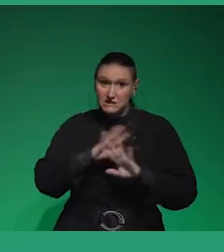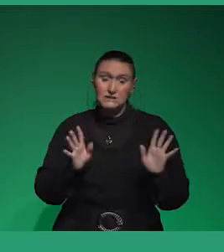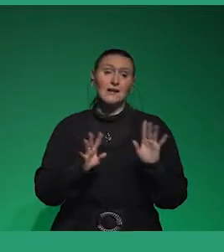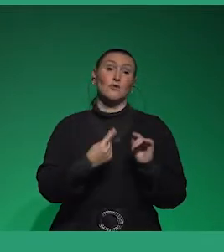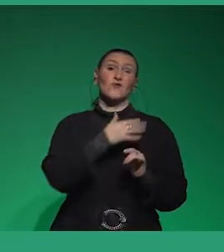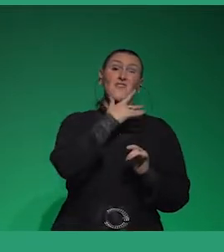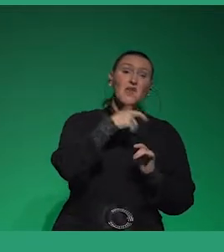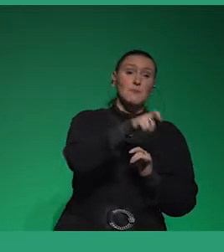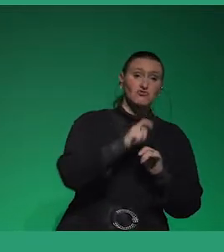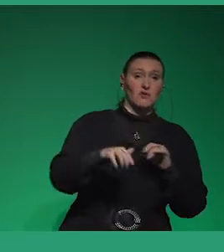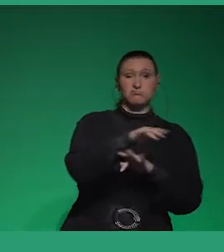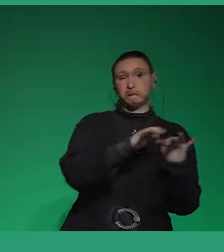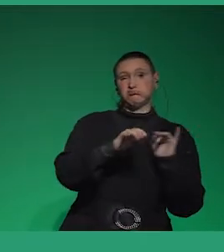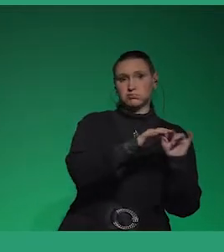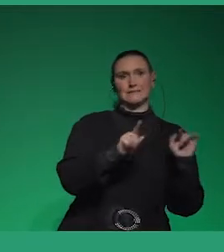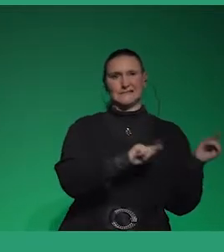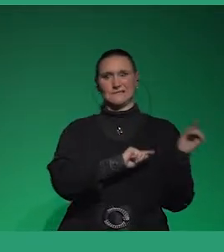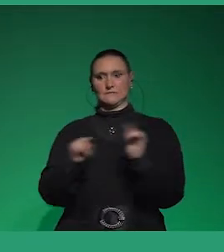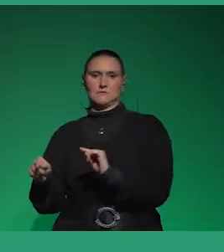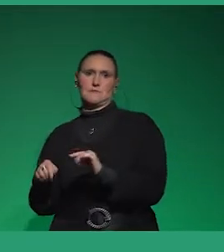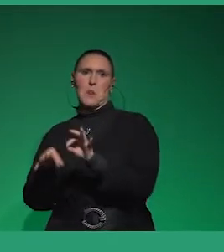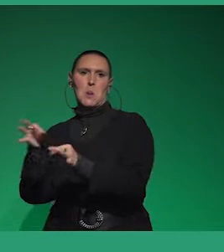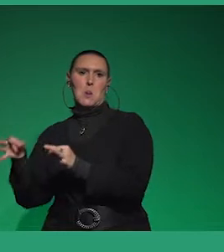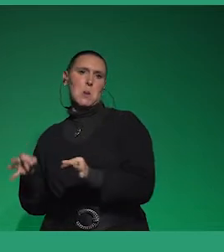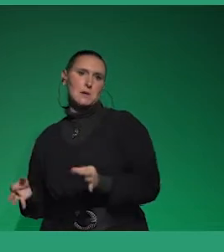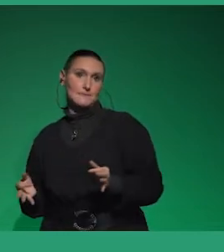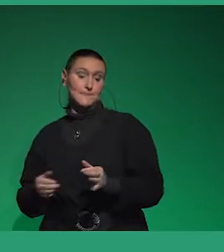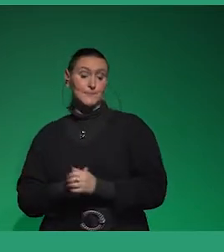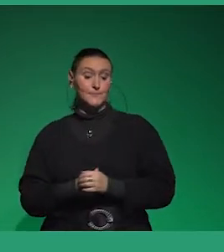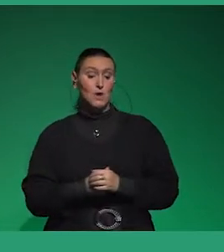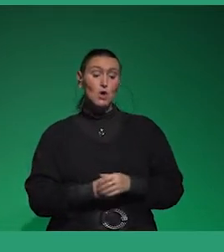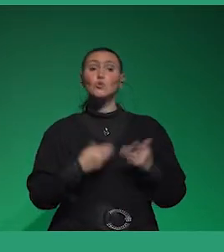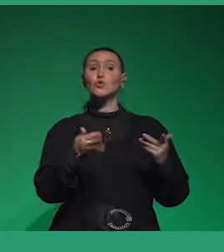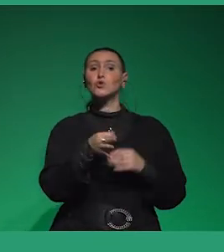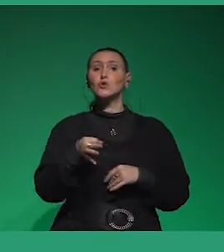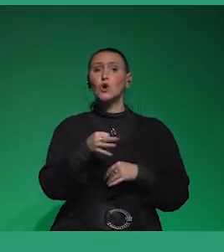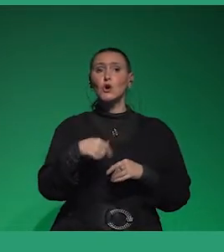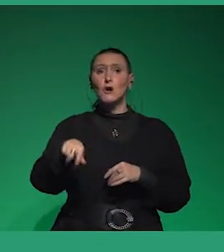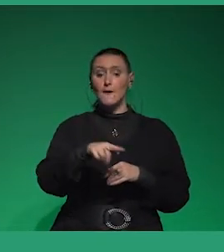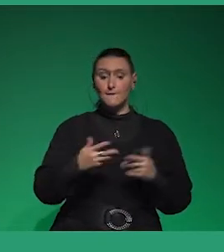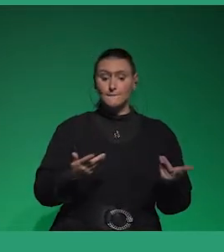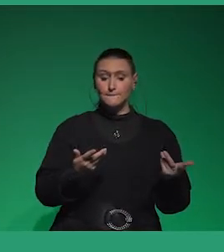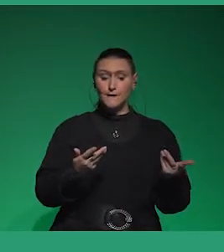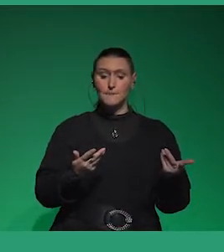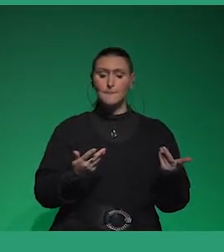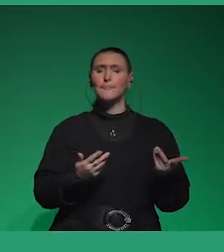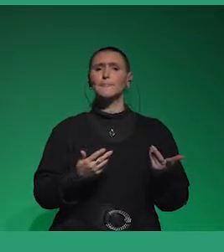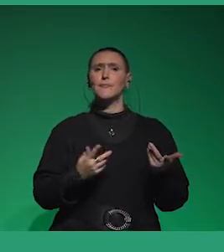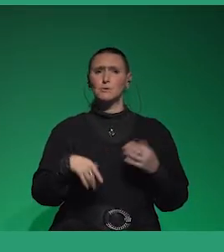populated. So, and not only difference in the villages level, so we are working also